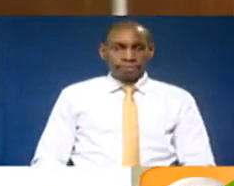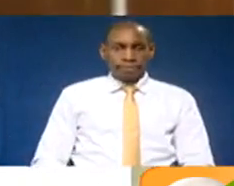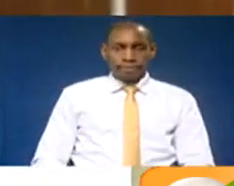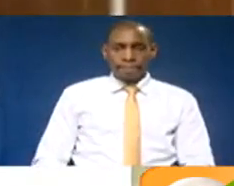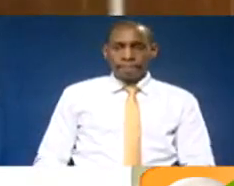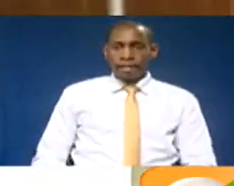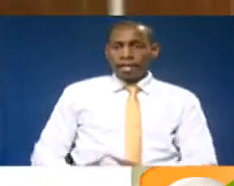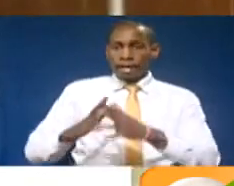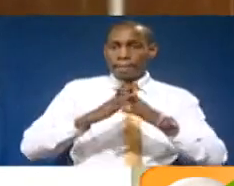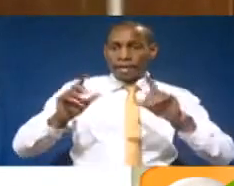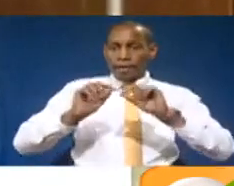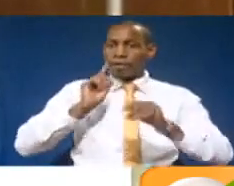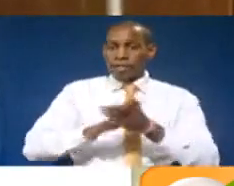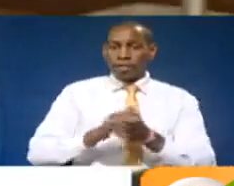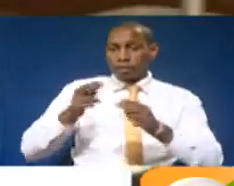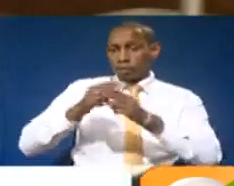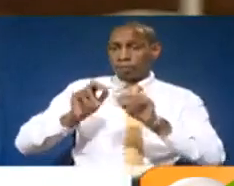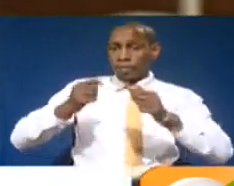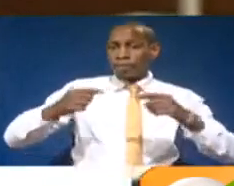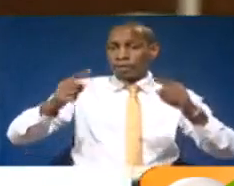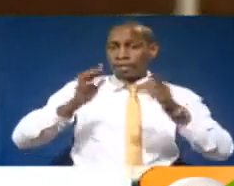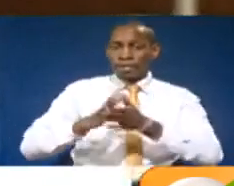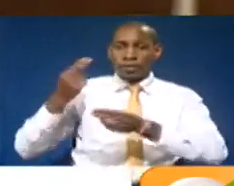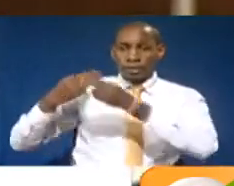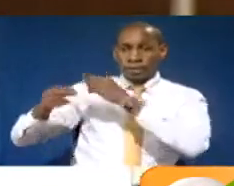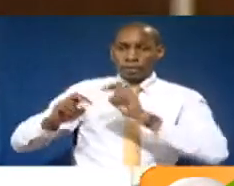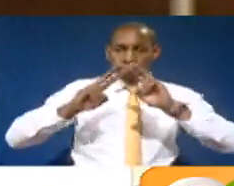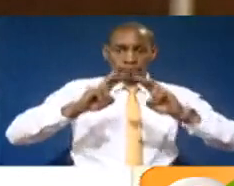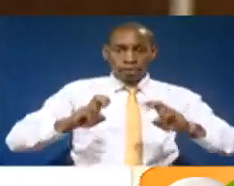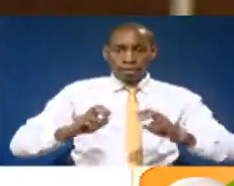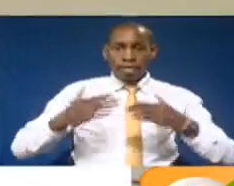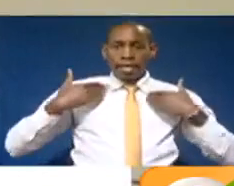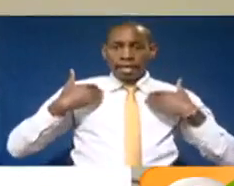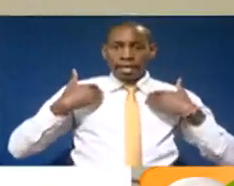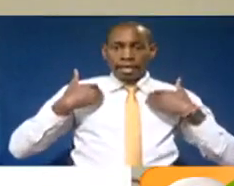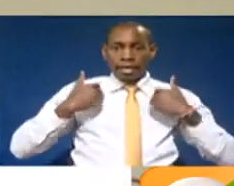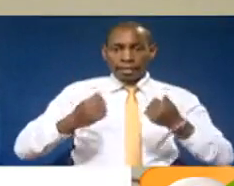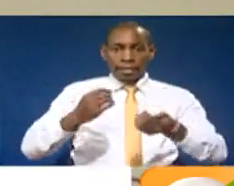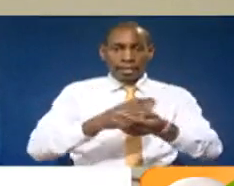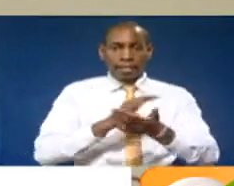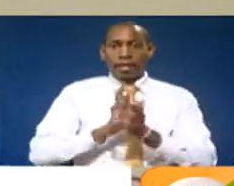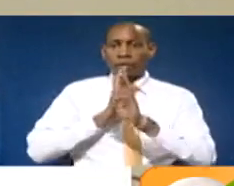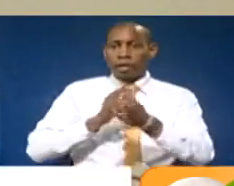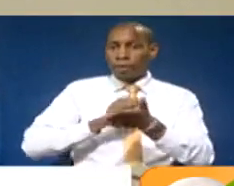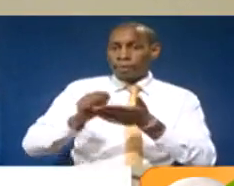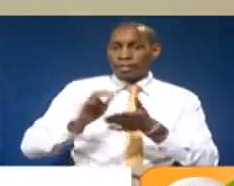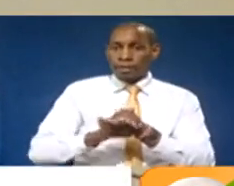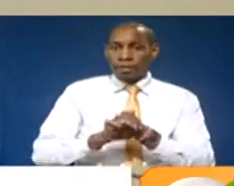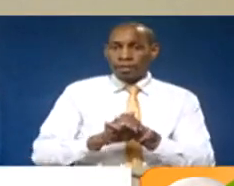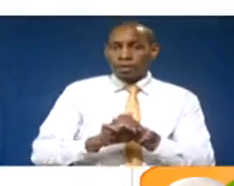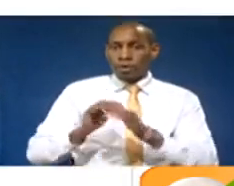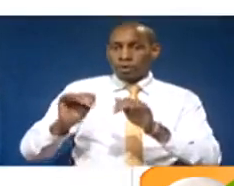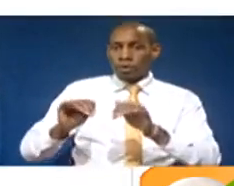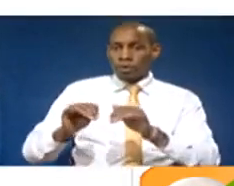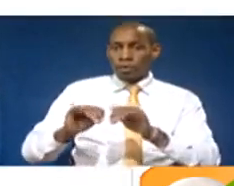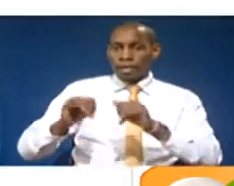In the USS say they are on the verge of a breakthrough in the history of the search of a cure for cancer. In a report published in the reputable